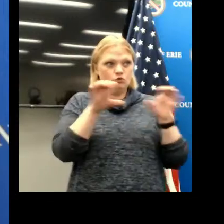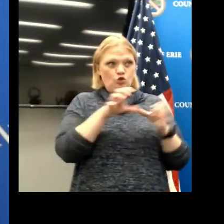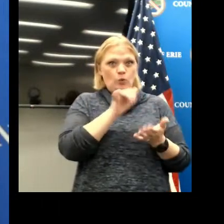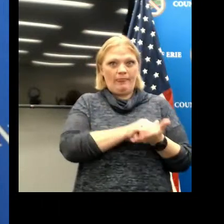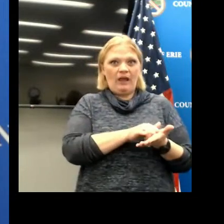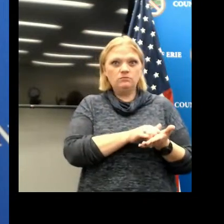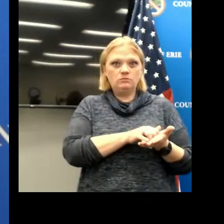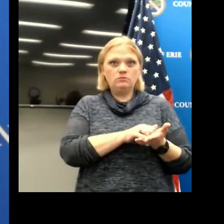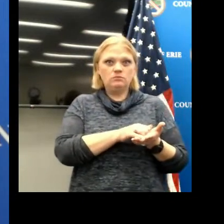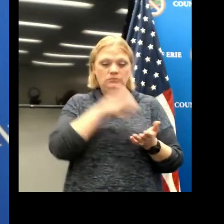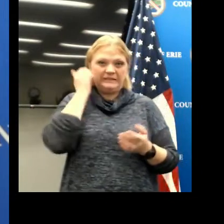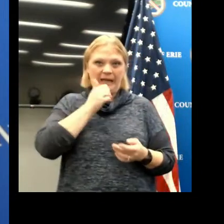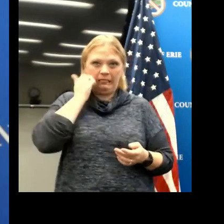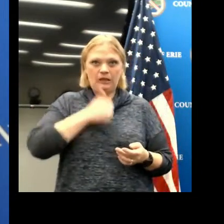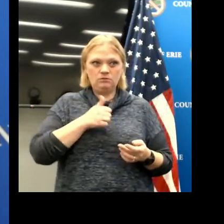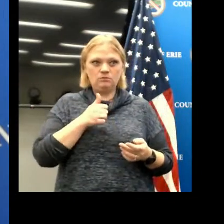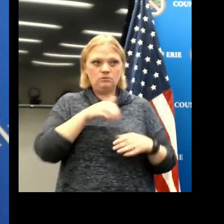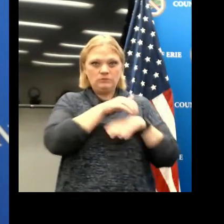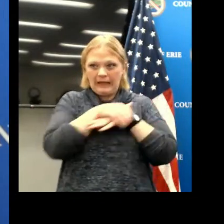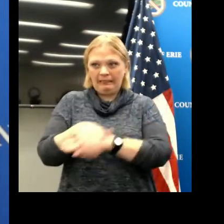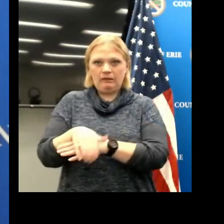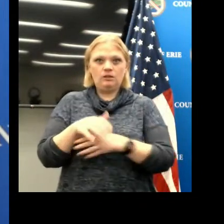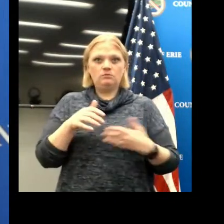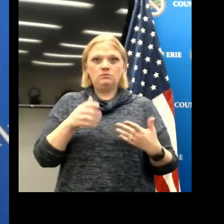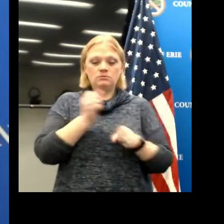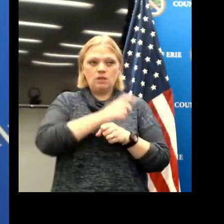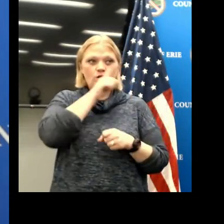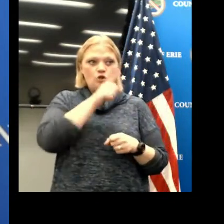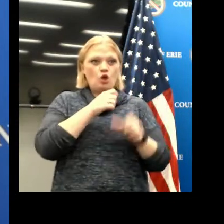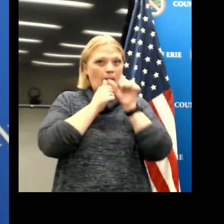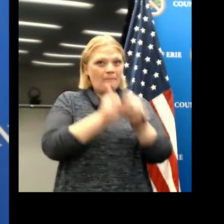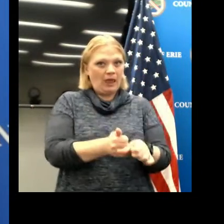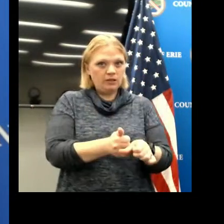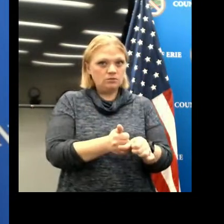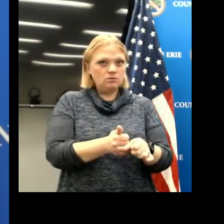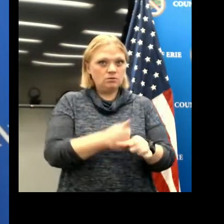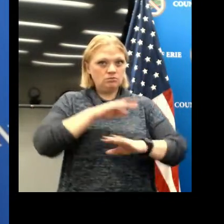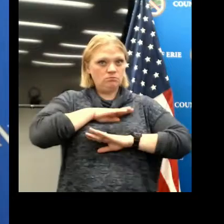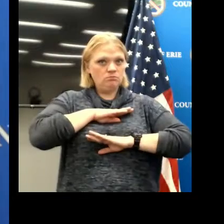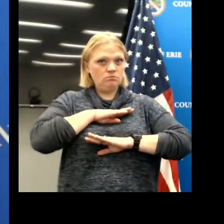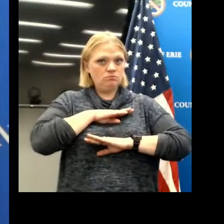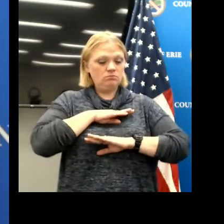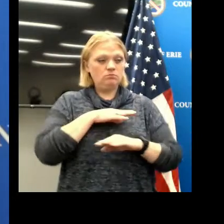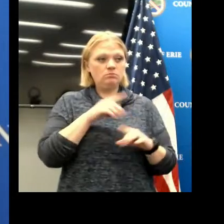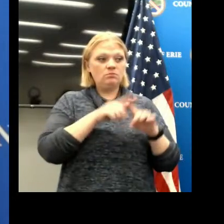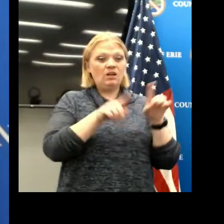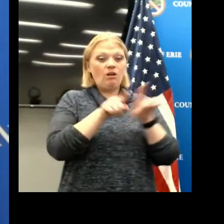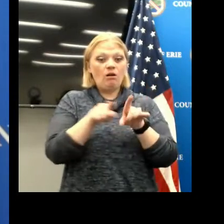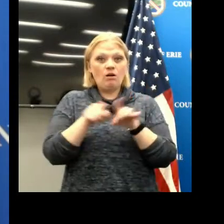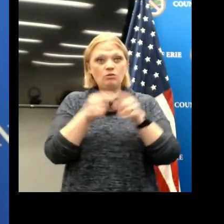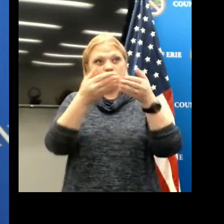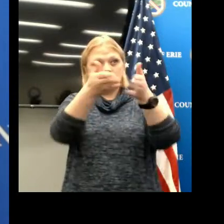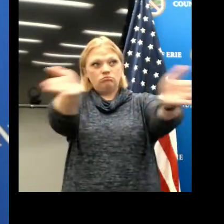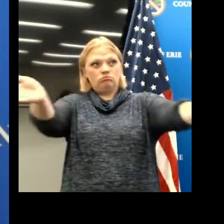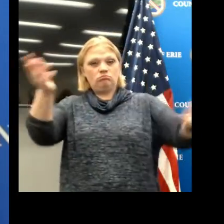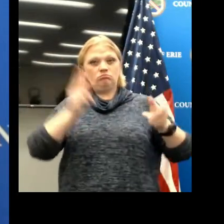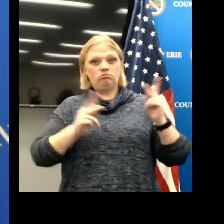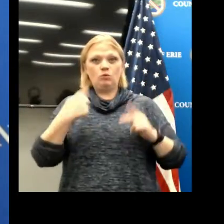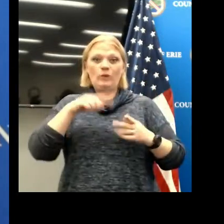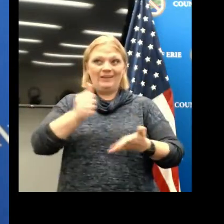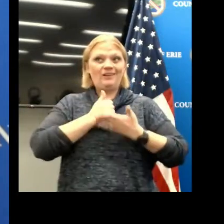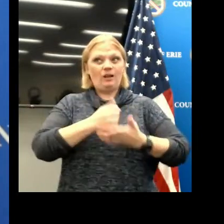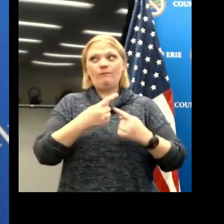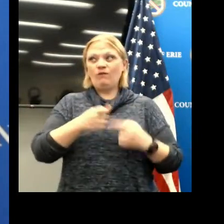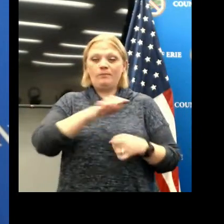is doing that on a daily basis and a nightly basis to ensure that compliance is being met. But when it's also in the general public, we need the help from our local